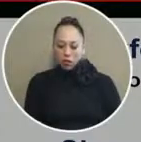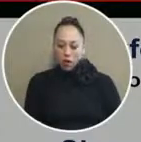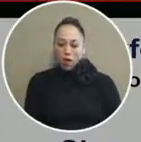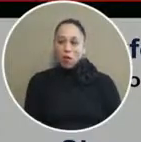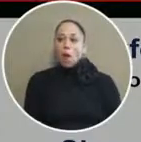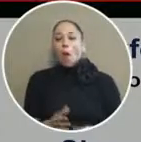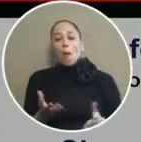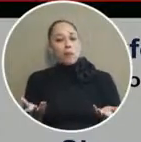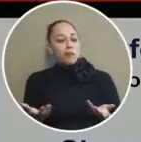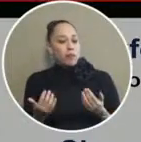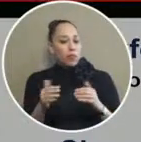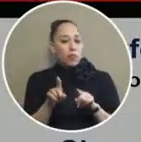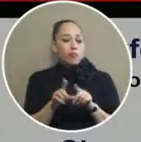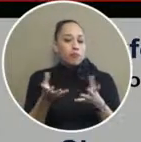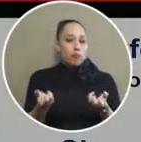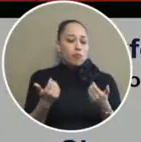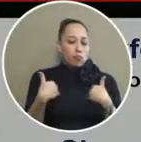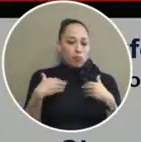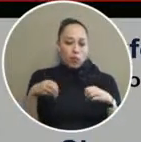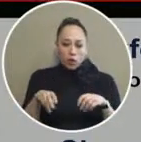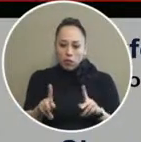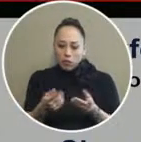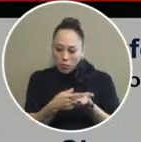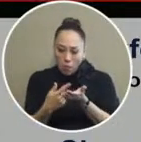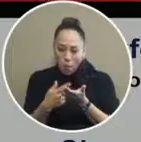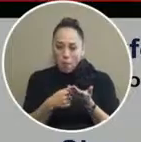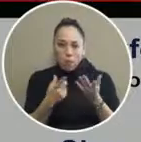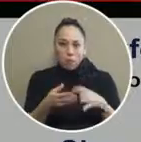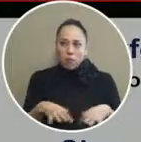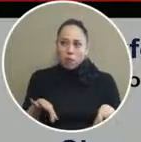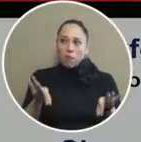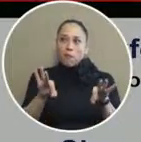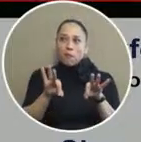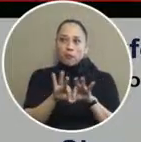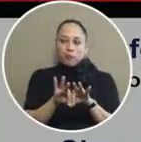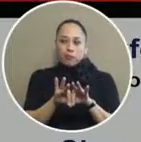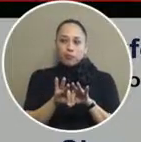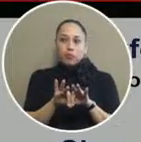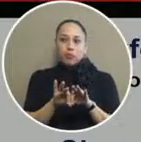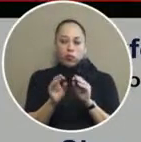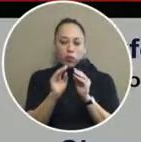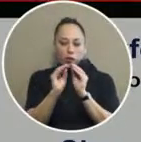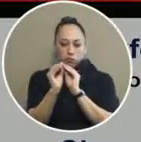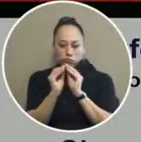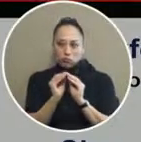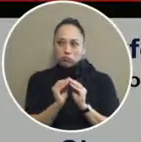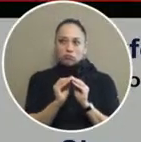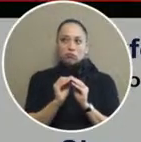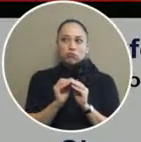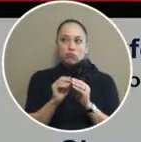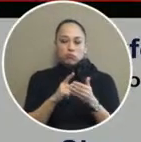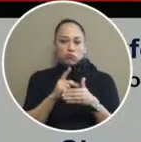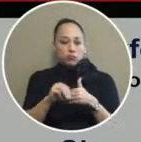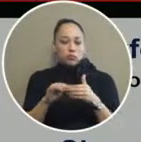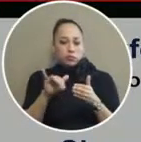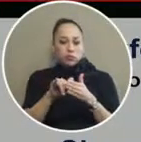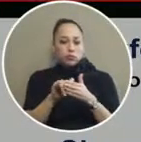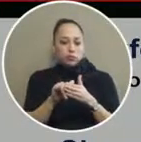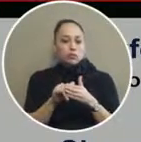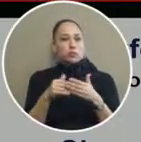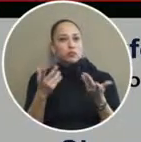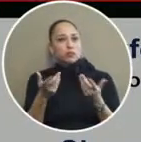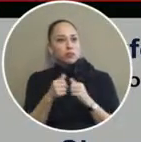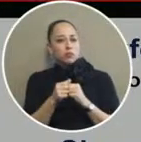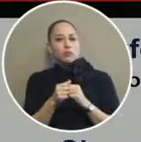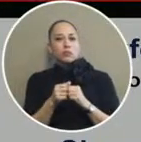So we'd like to take the opportunity to discuss the importance of the Shape It Up program. As a reminder, it is the city's comprehensive wellness